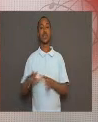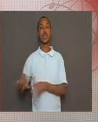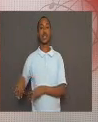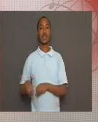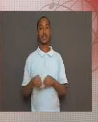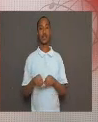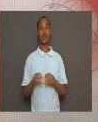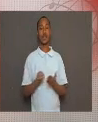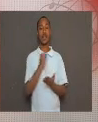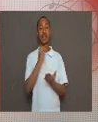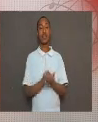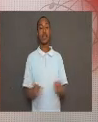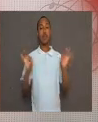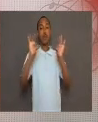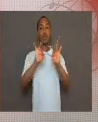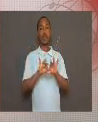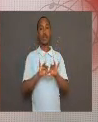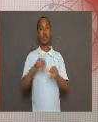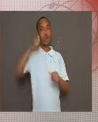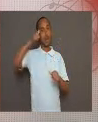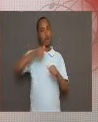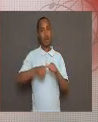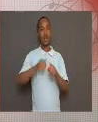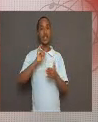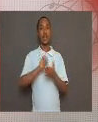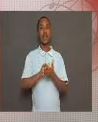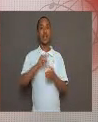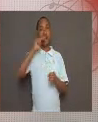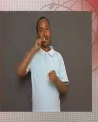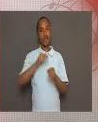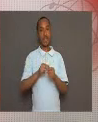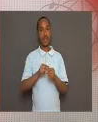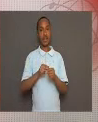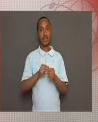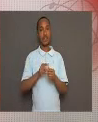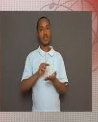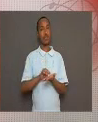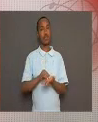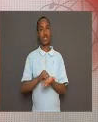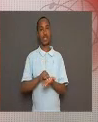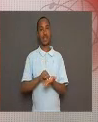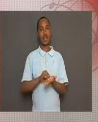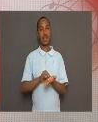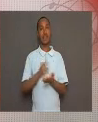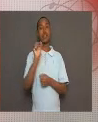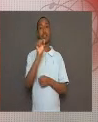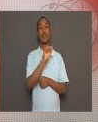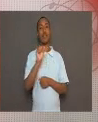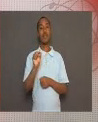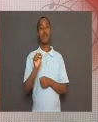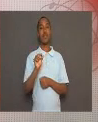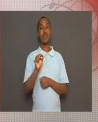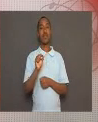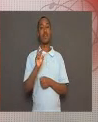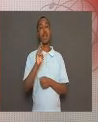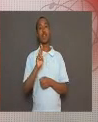Students, it is important to remember that naphthalene is toxic and therefore should neither